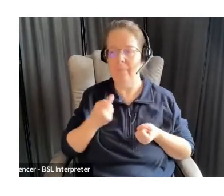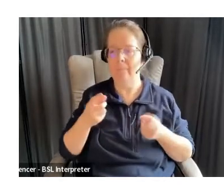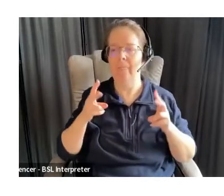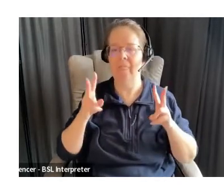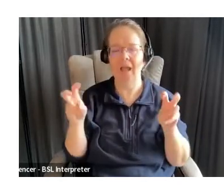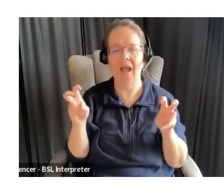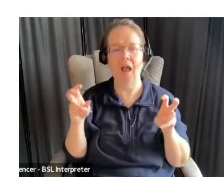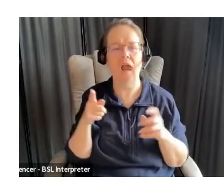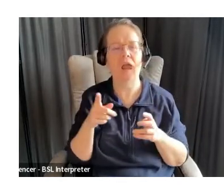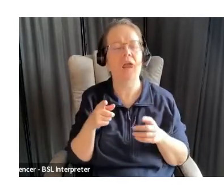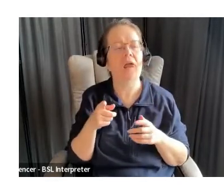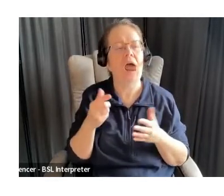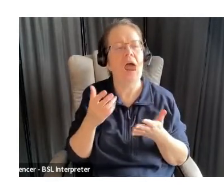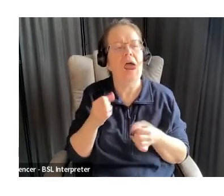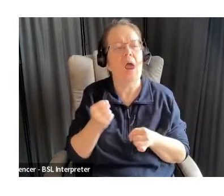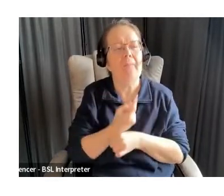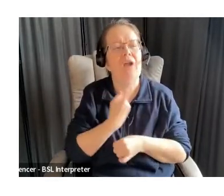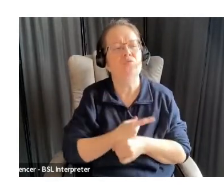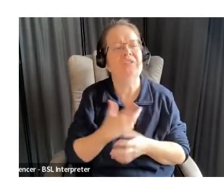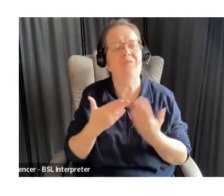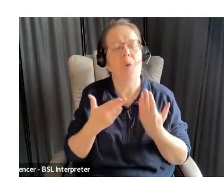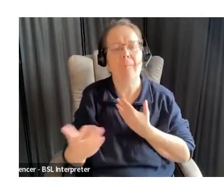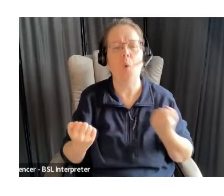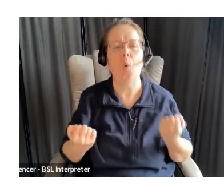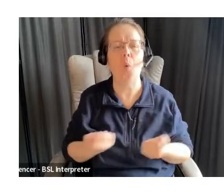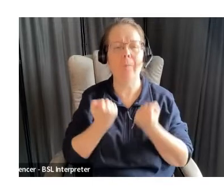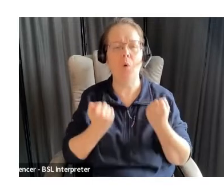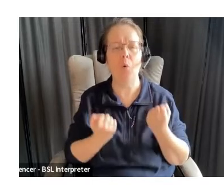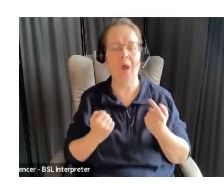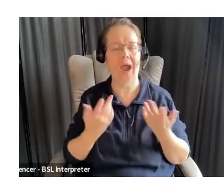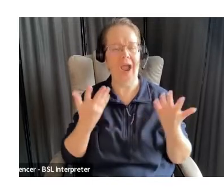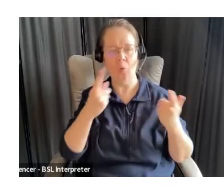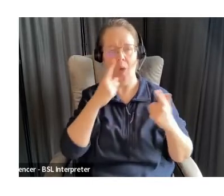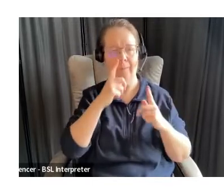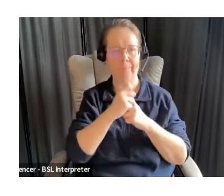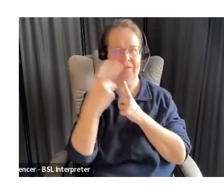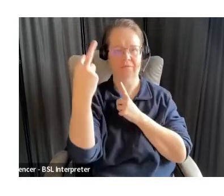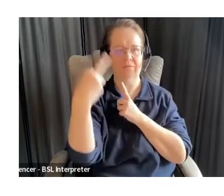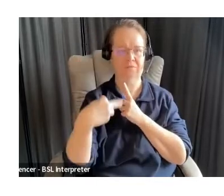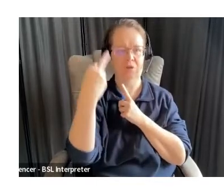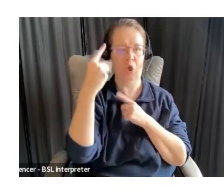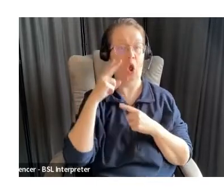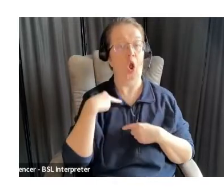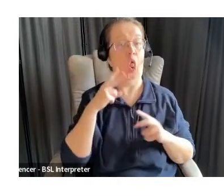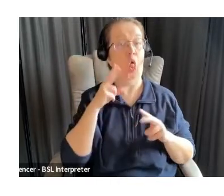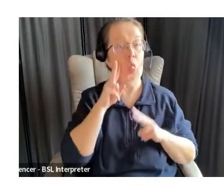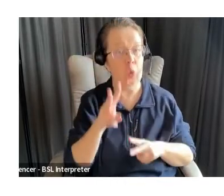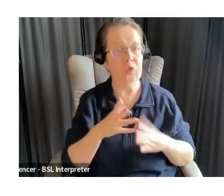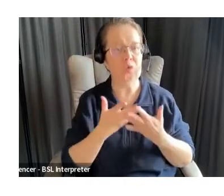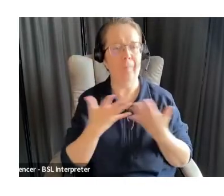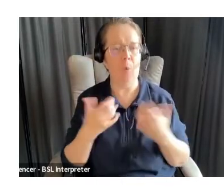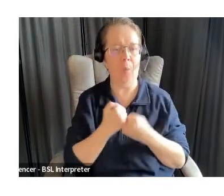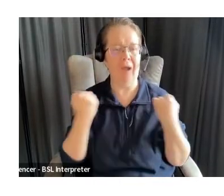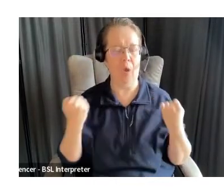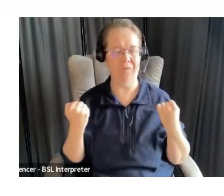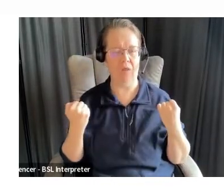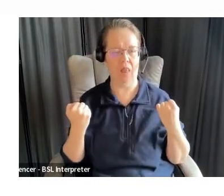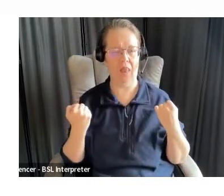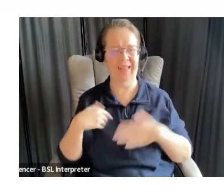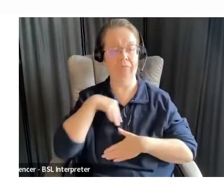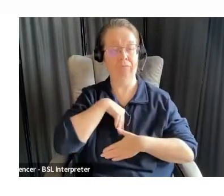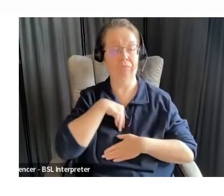feel more powerful makes you appear more powerful outwardly. And actually,